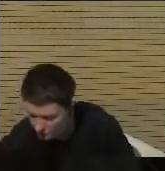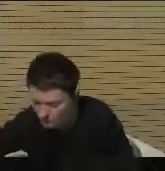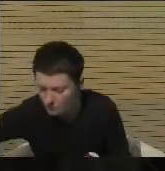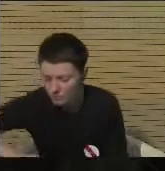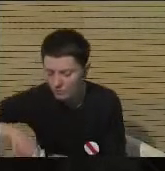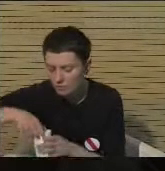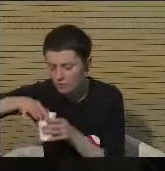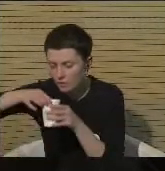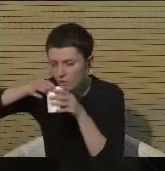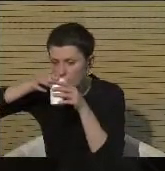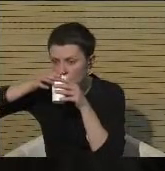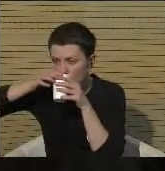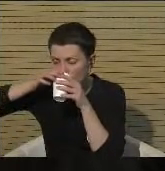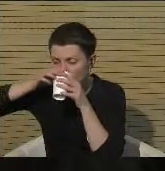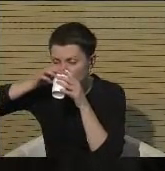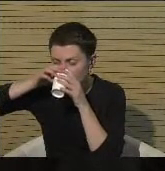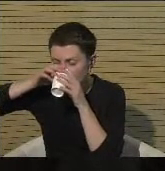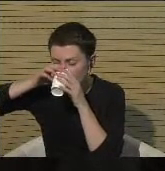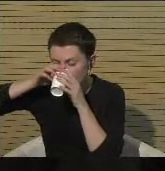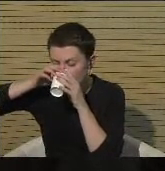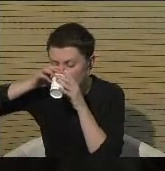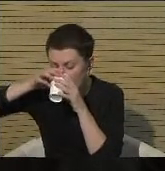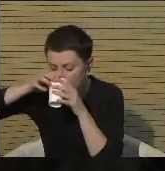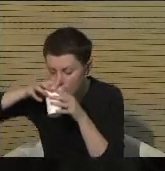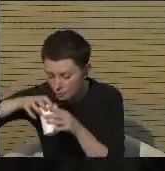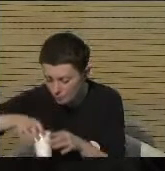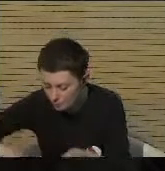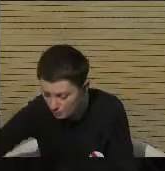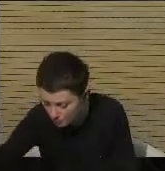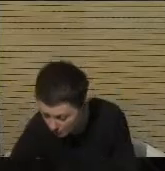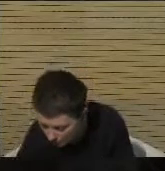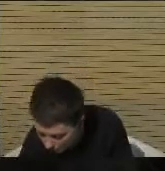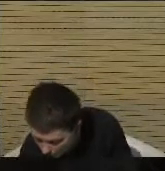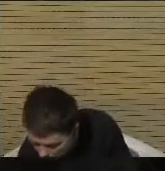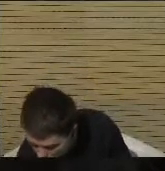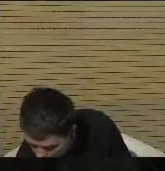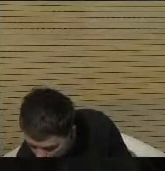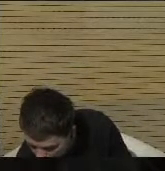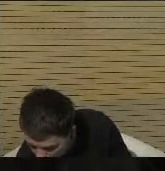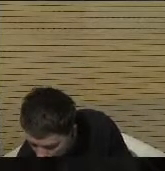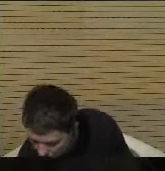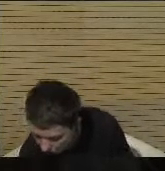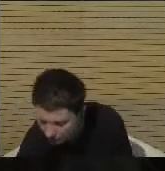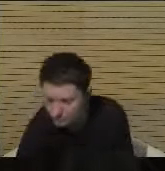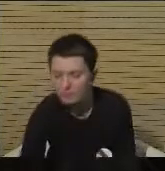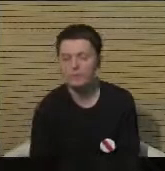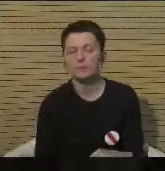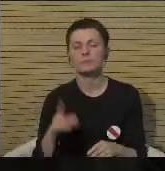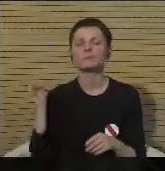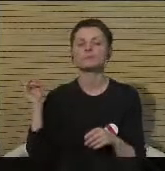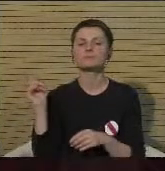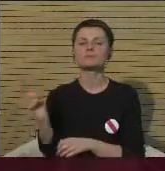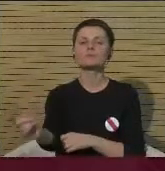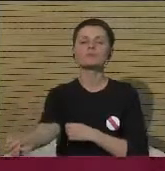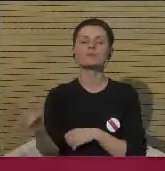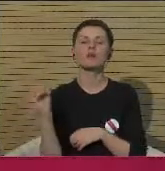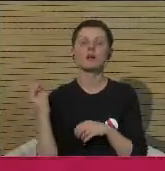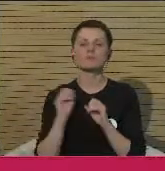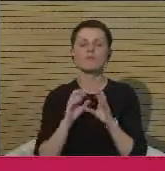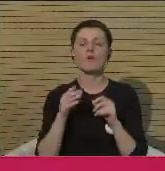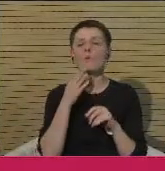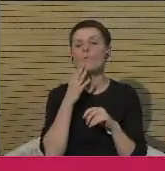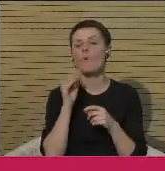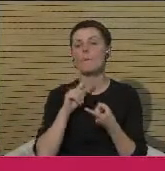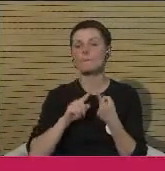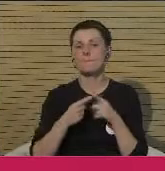Professor Łaszkiewicz, would you like to address those? Yeah, I would be optimistic. Professor Stępniewski mentioned about